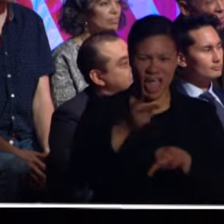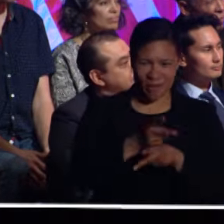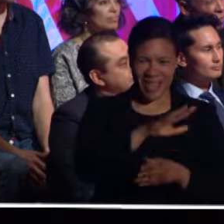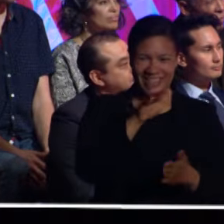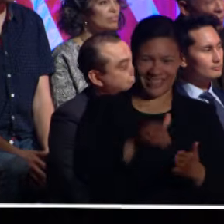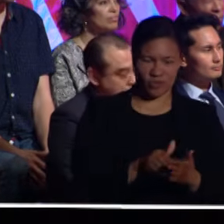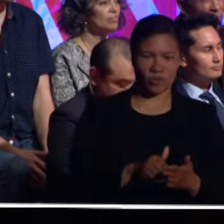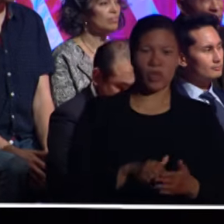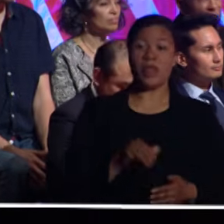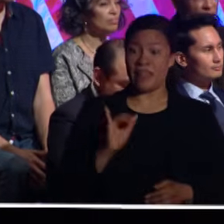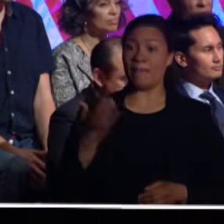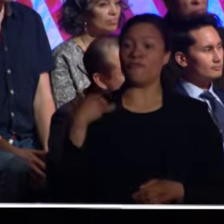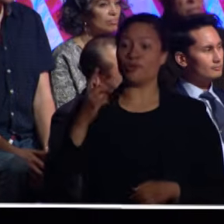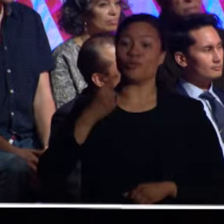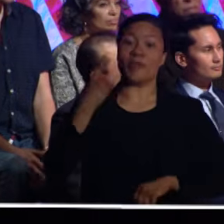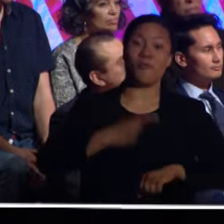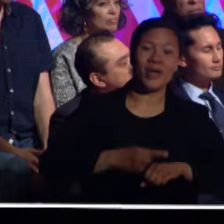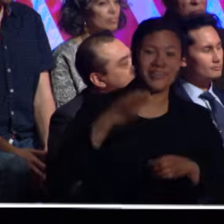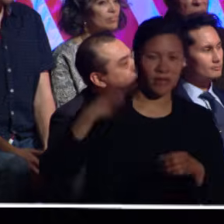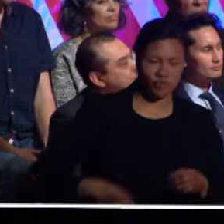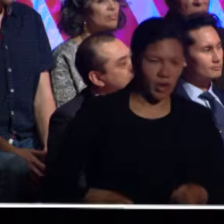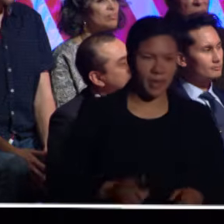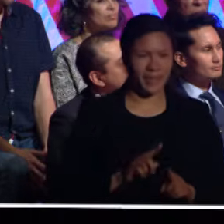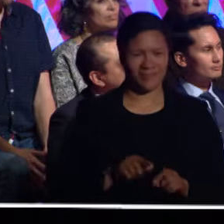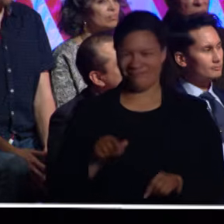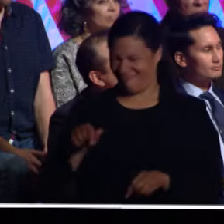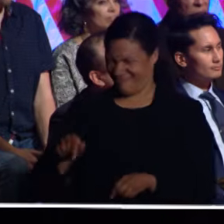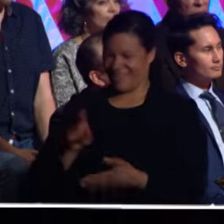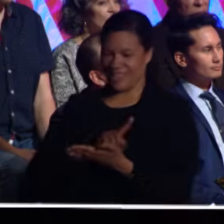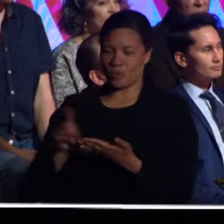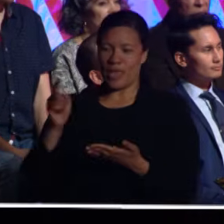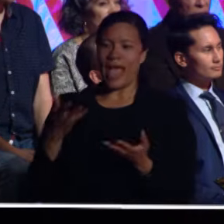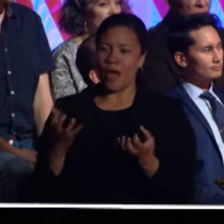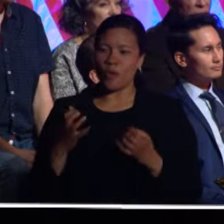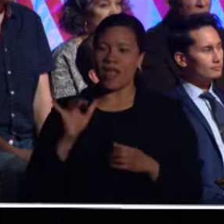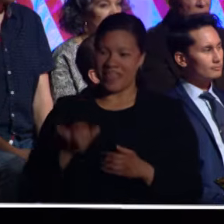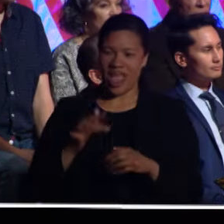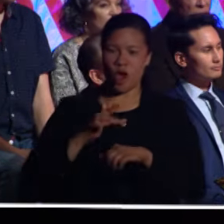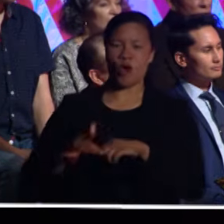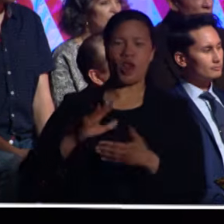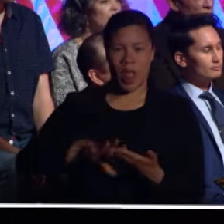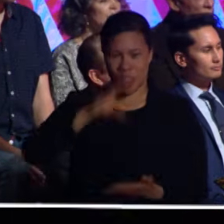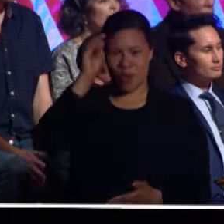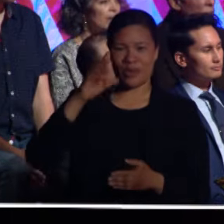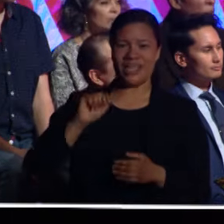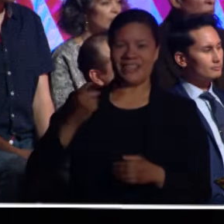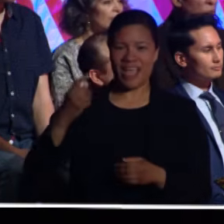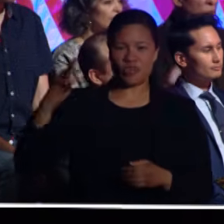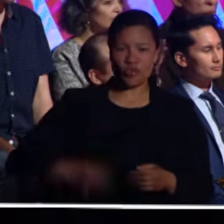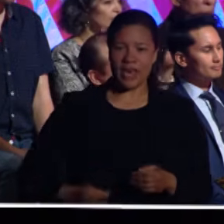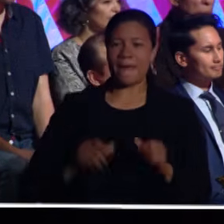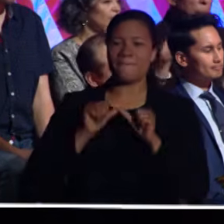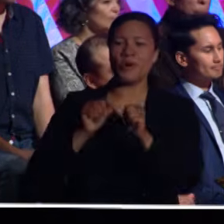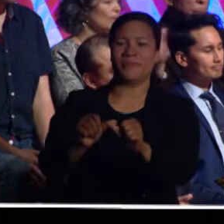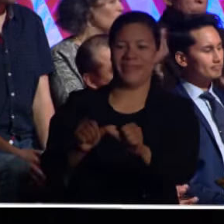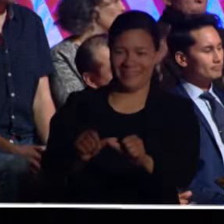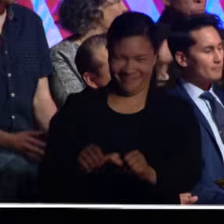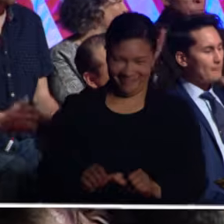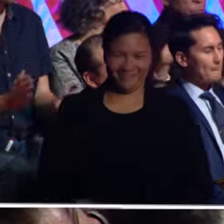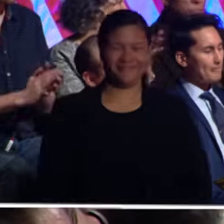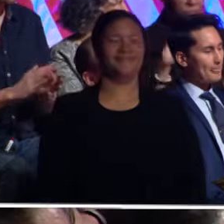but in the budget I'm sending to the council this week, we will make the Early Learning Tax Credit permanent.